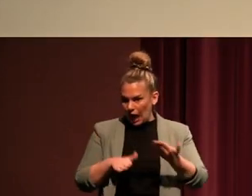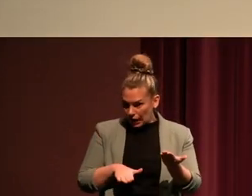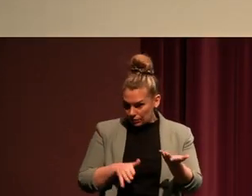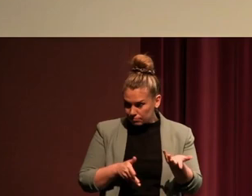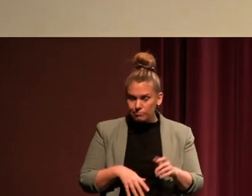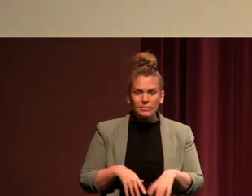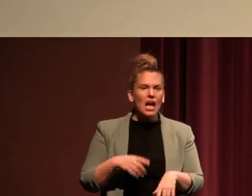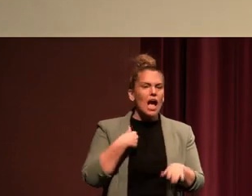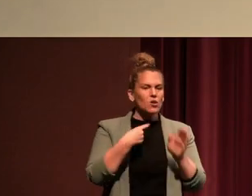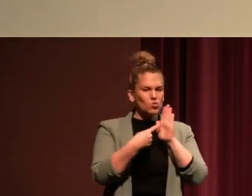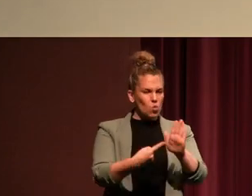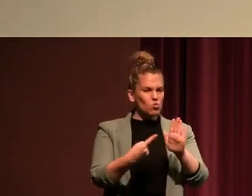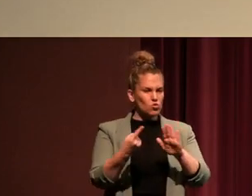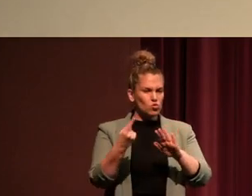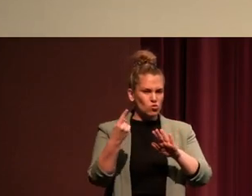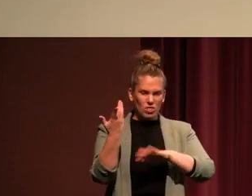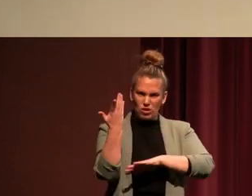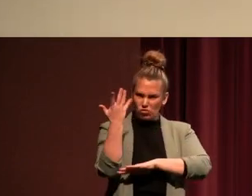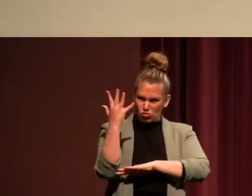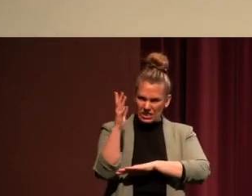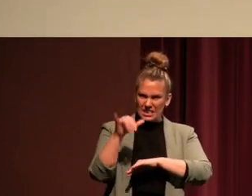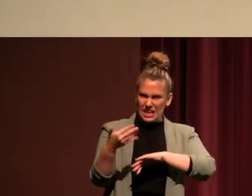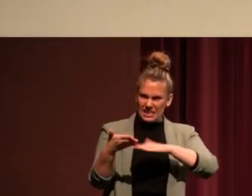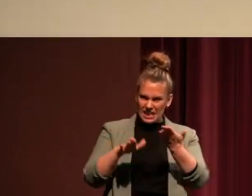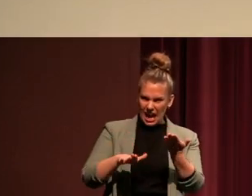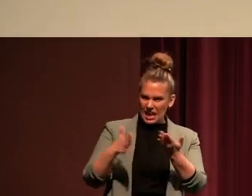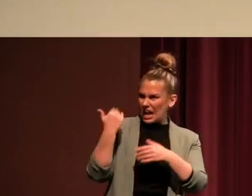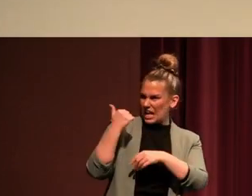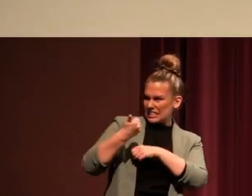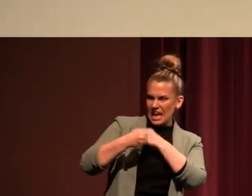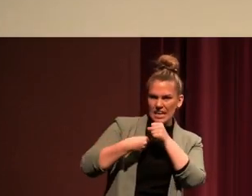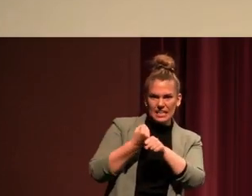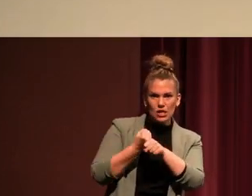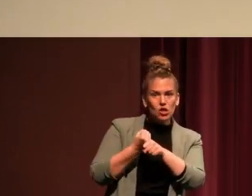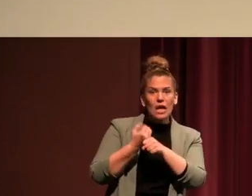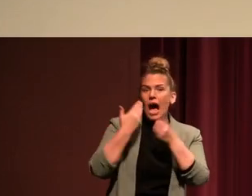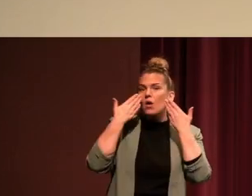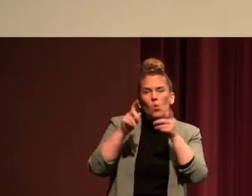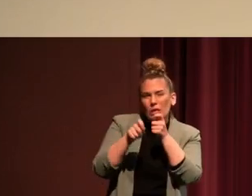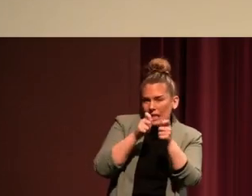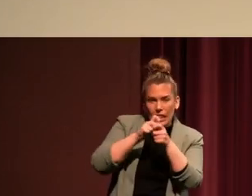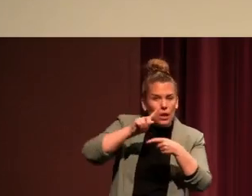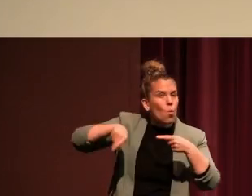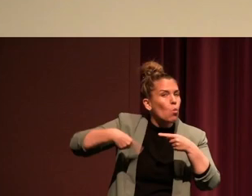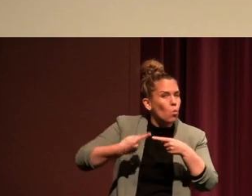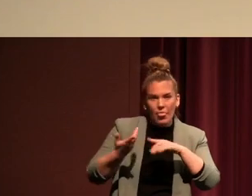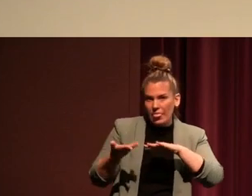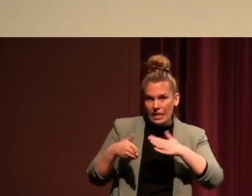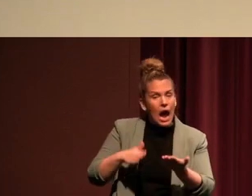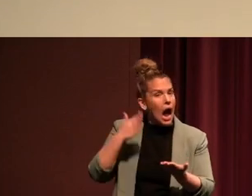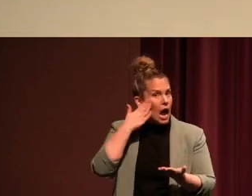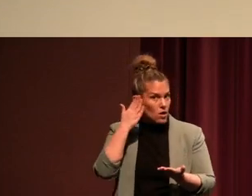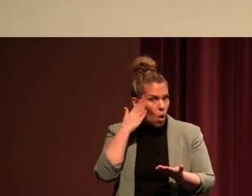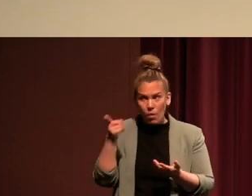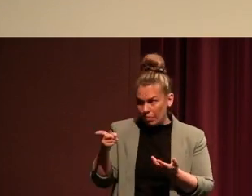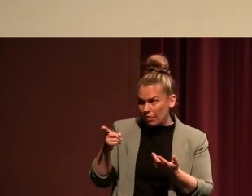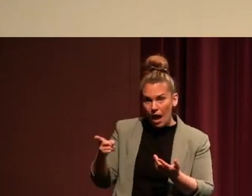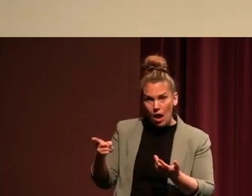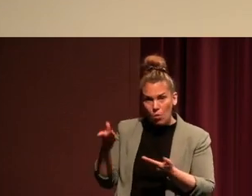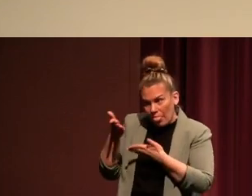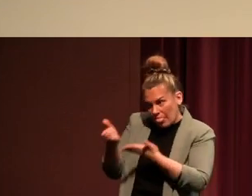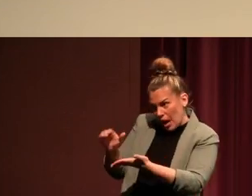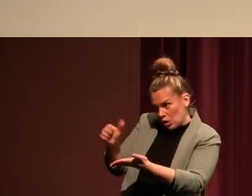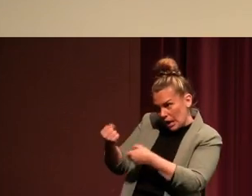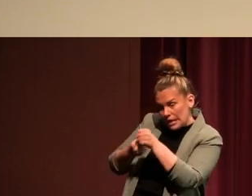trees that died in the last 10 years, in most cases, I have no idea when they died. I know that they were alive 10 years ago and they're